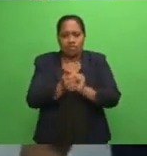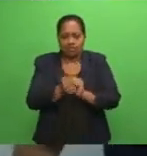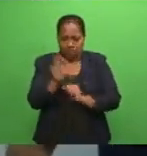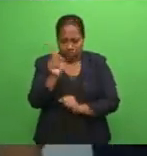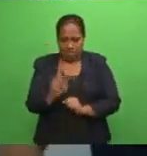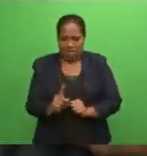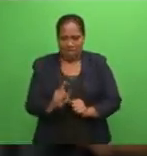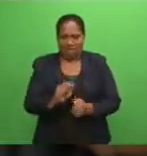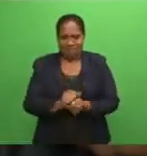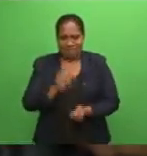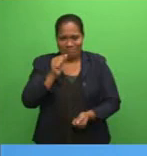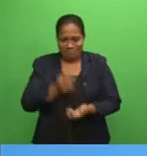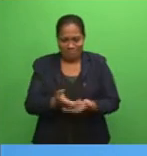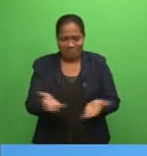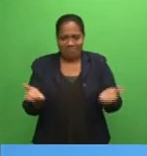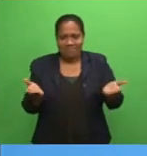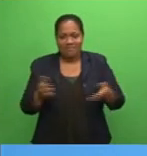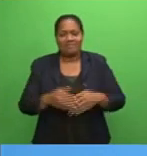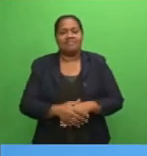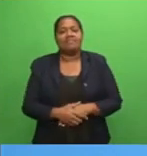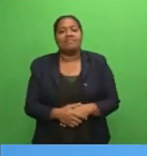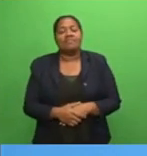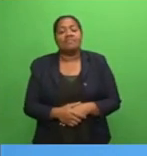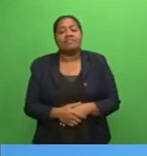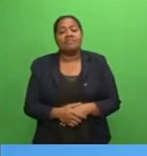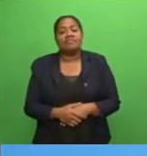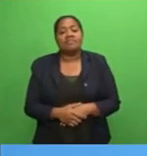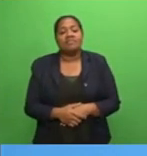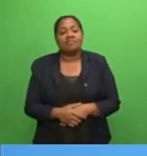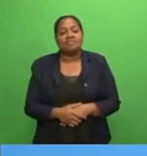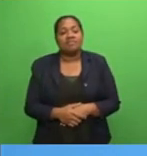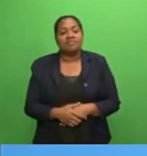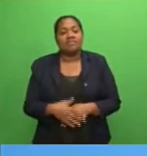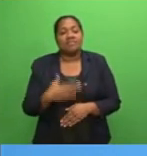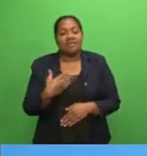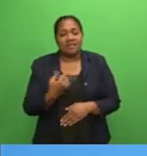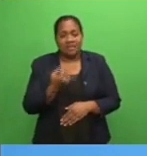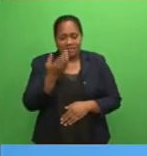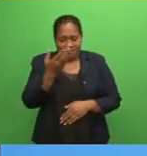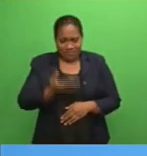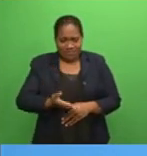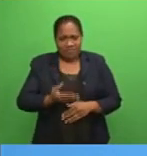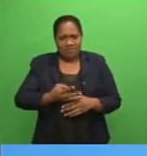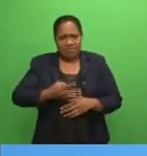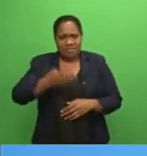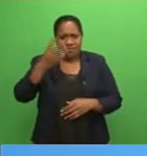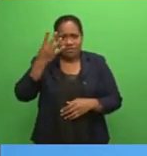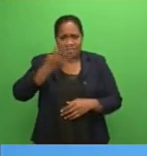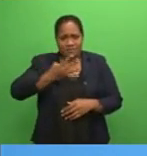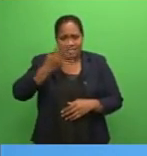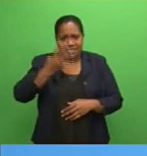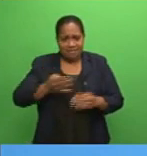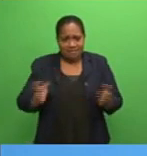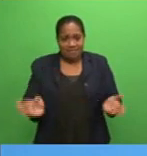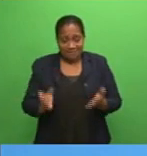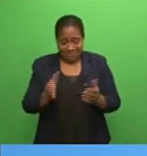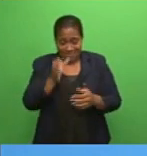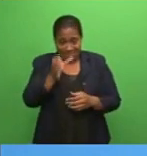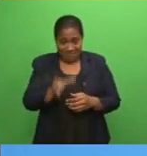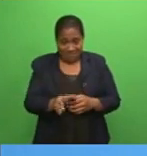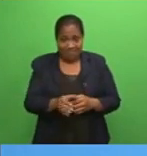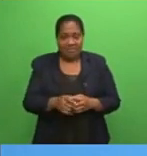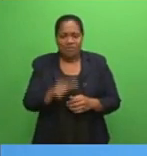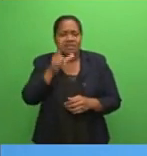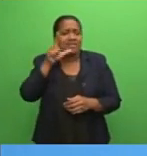Tirkula, FBC Sports. Following the induction of 30 players in the Fiji Rugby Union High Performance Women's Academy